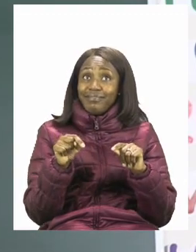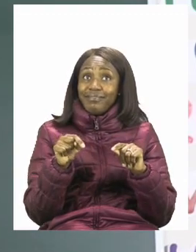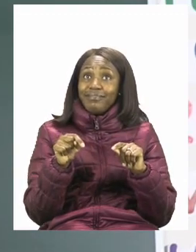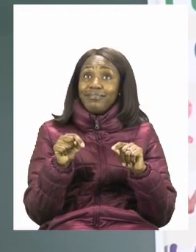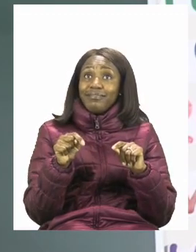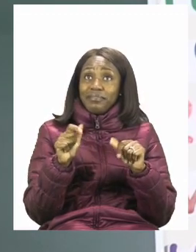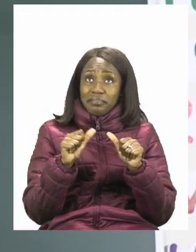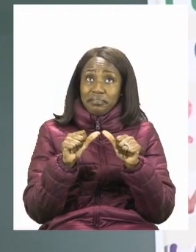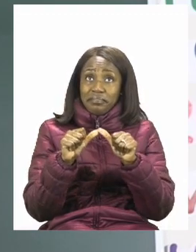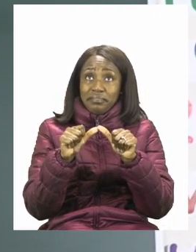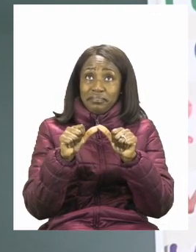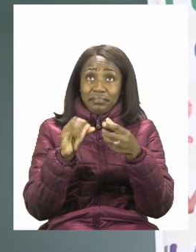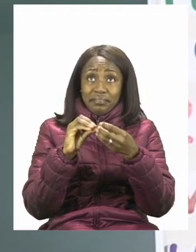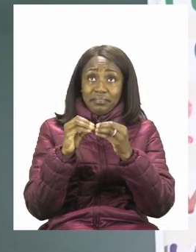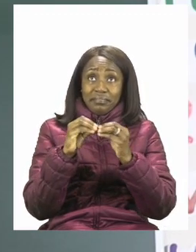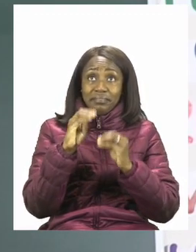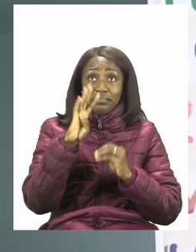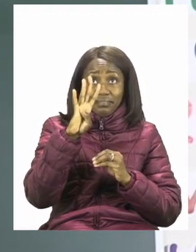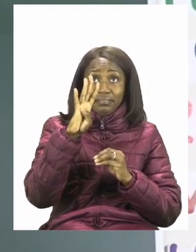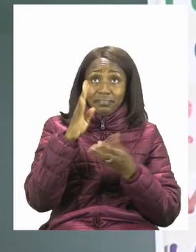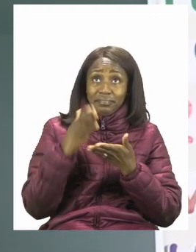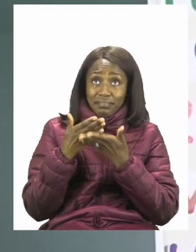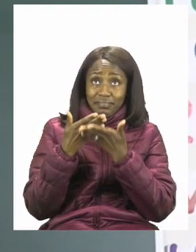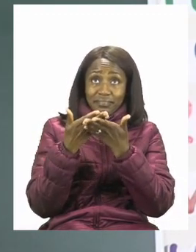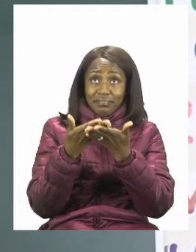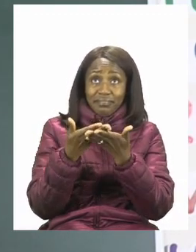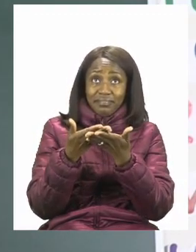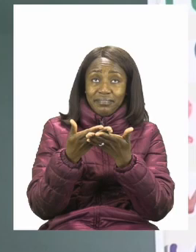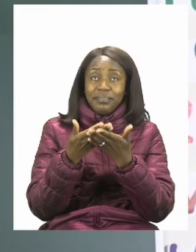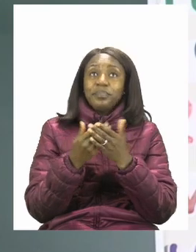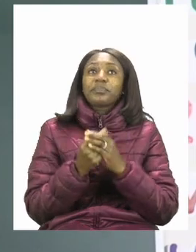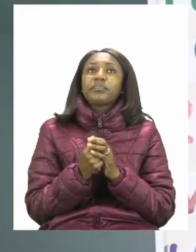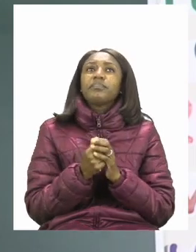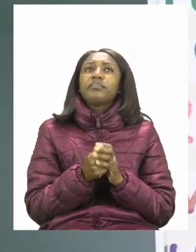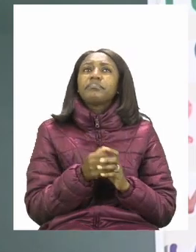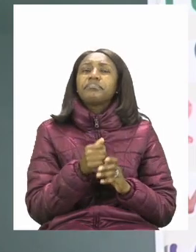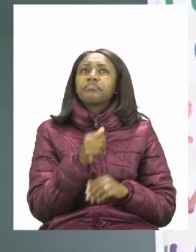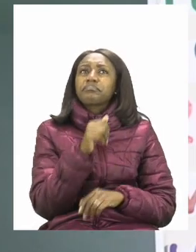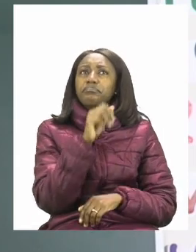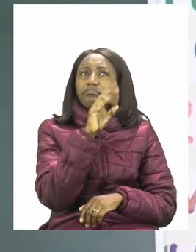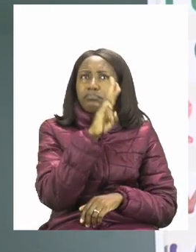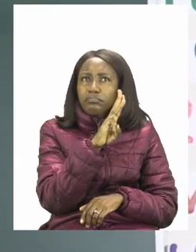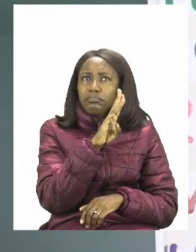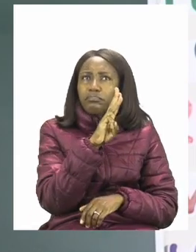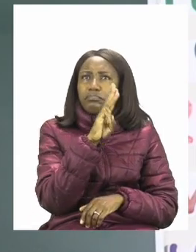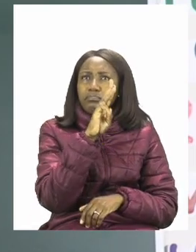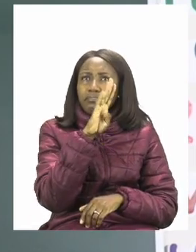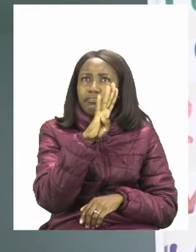number 4 together. Let's read the number